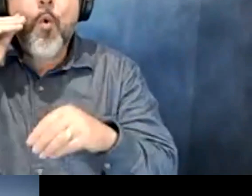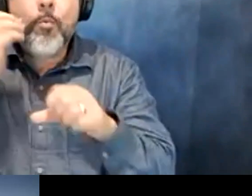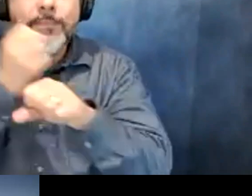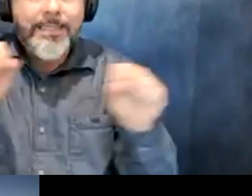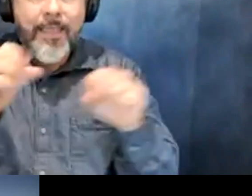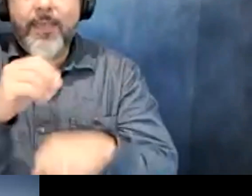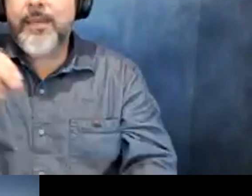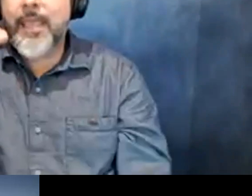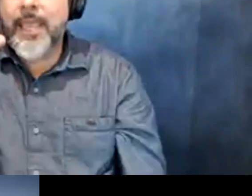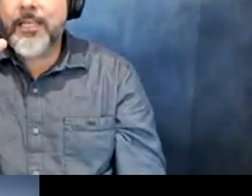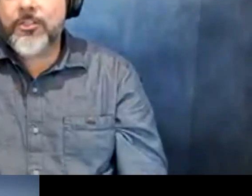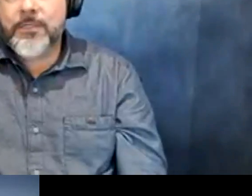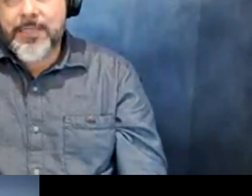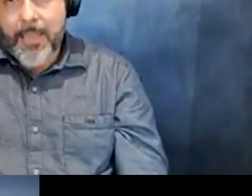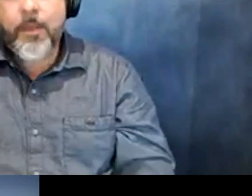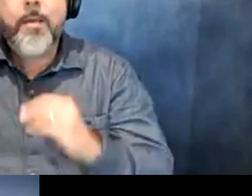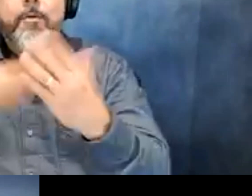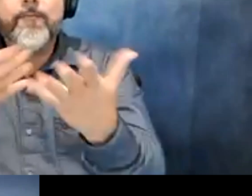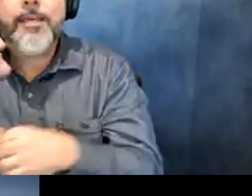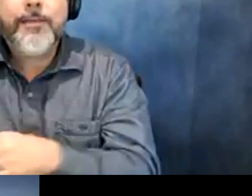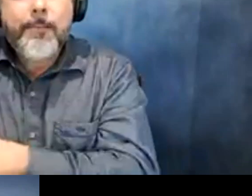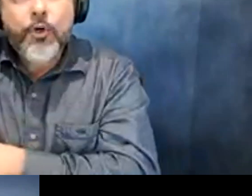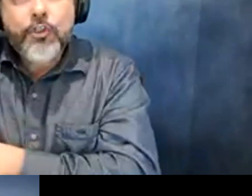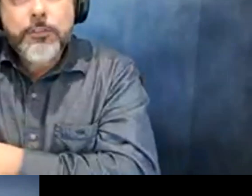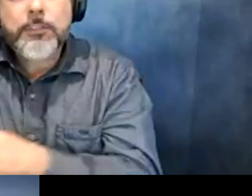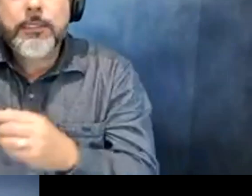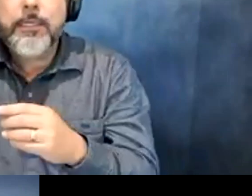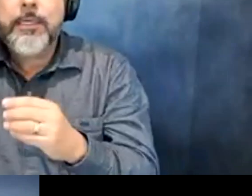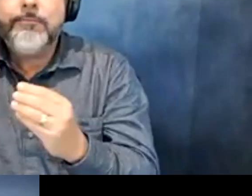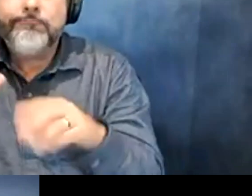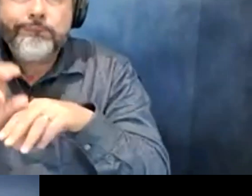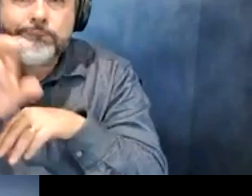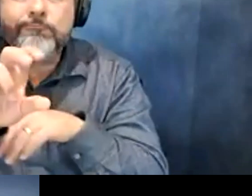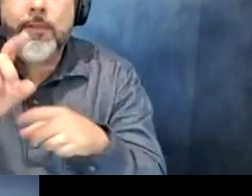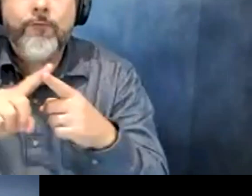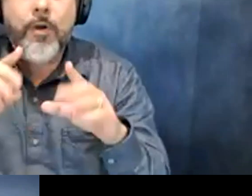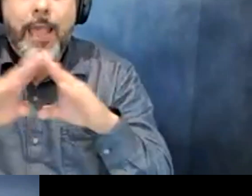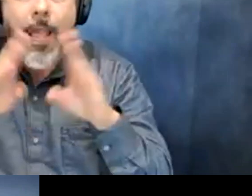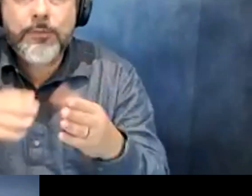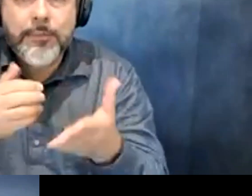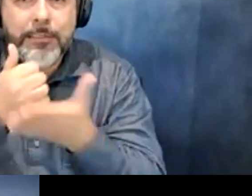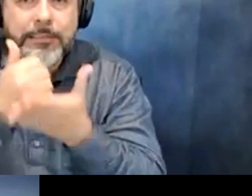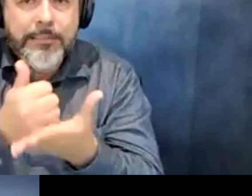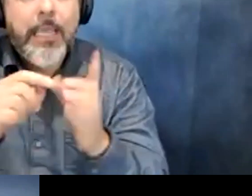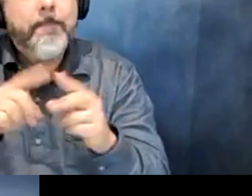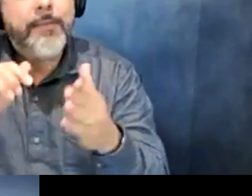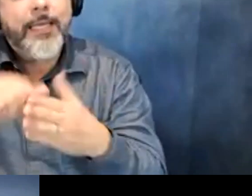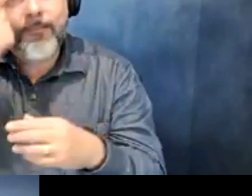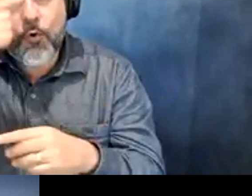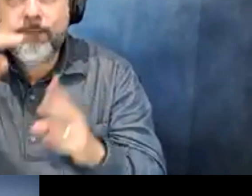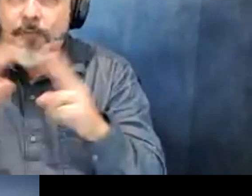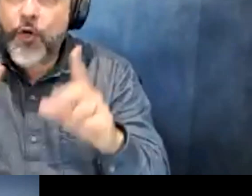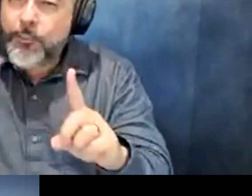also provide that kind of emergency infusion of housing assistance, but they provide it to very targeted